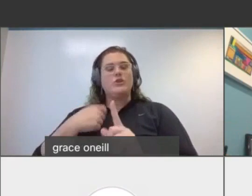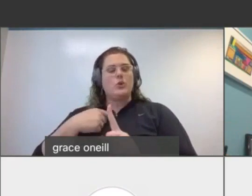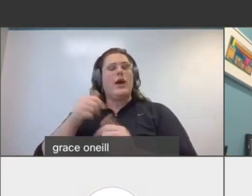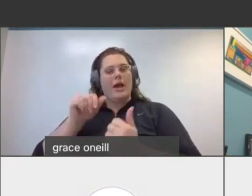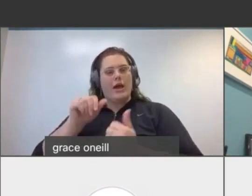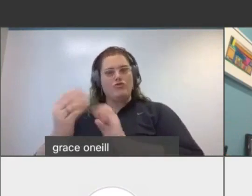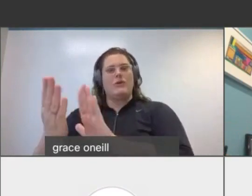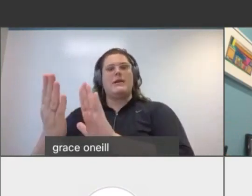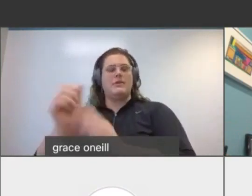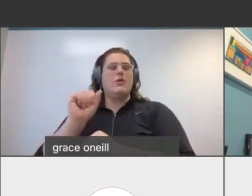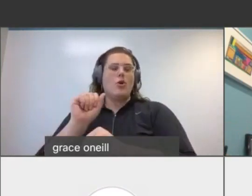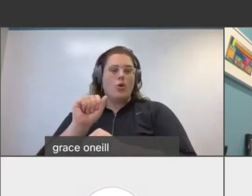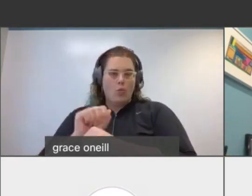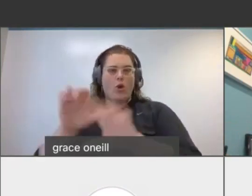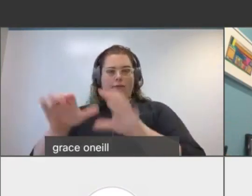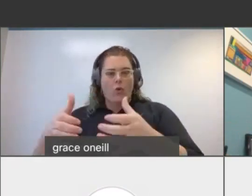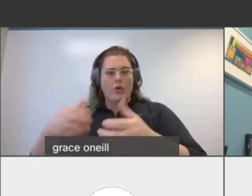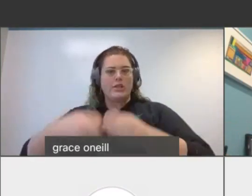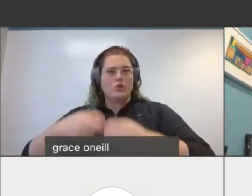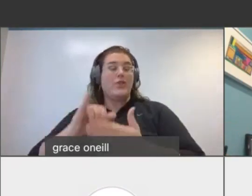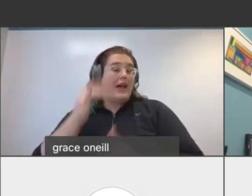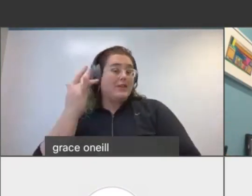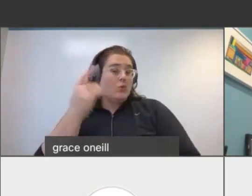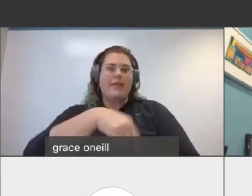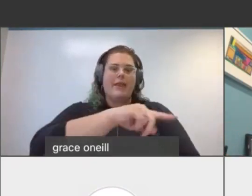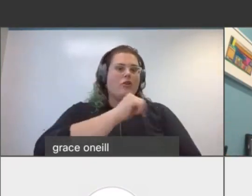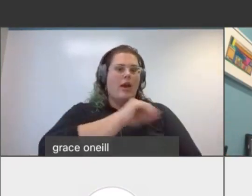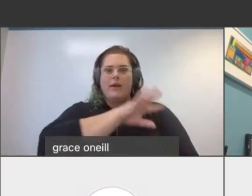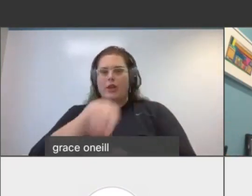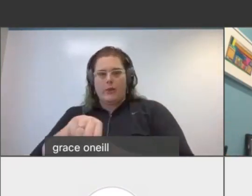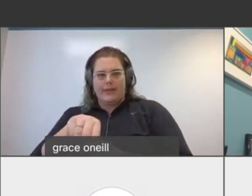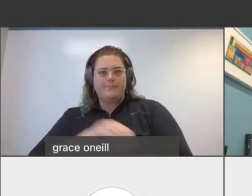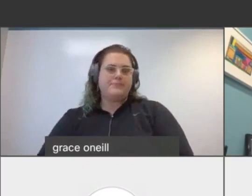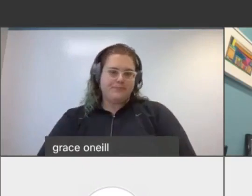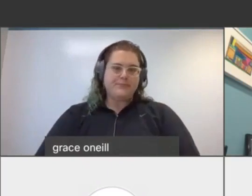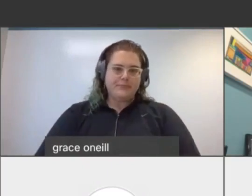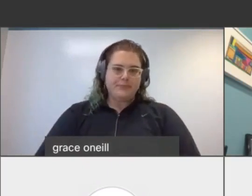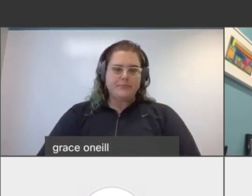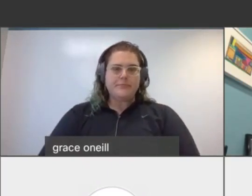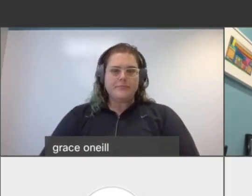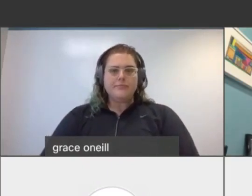issues, and that's the reason that nurses and managers would not have been included.